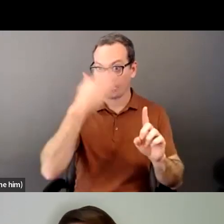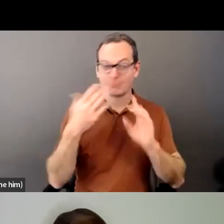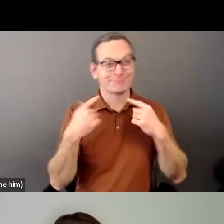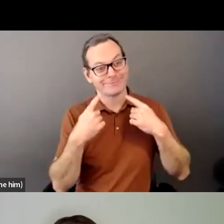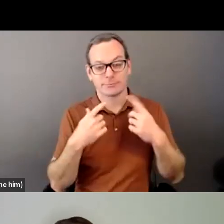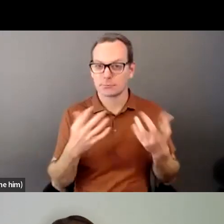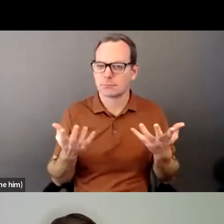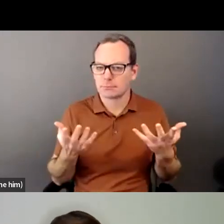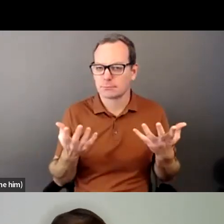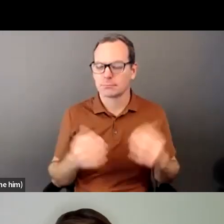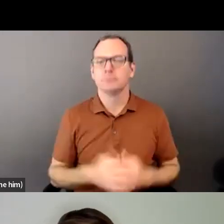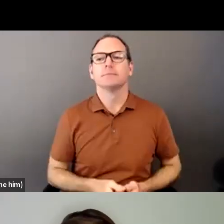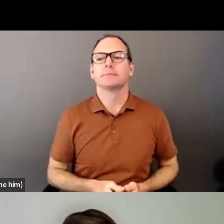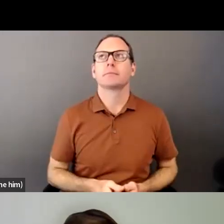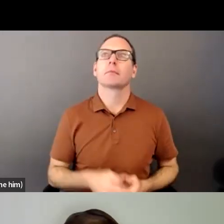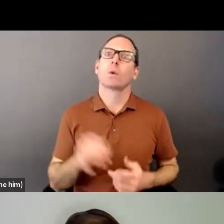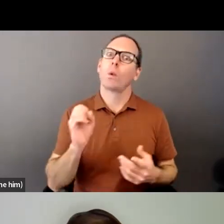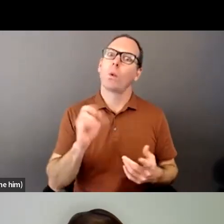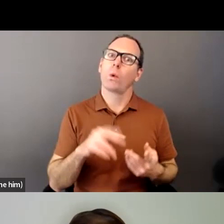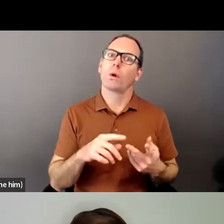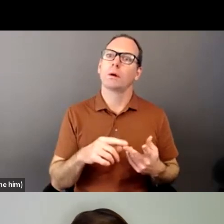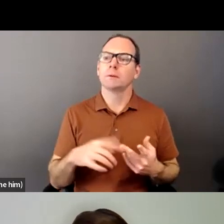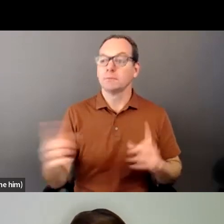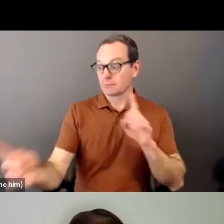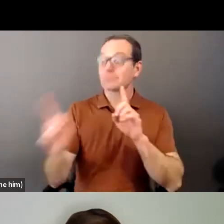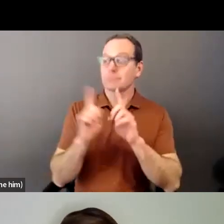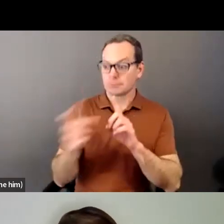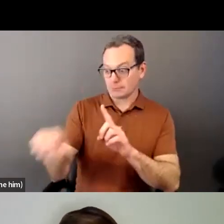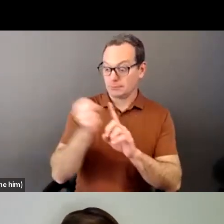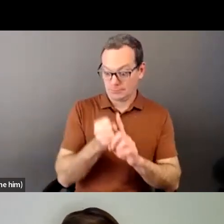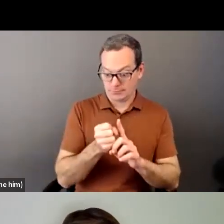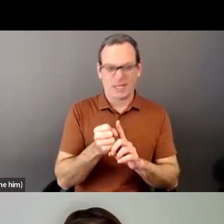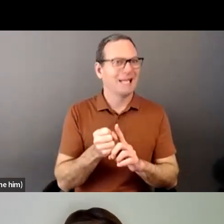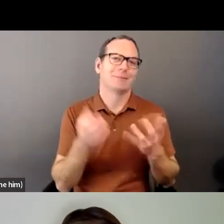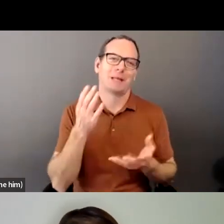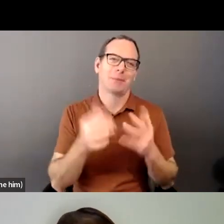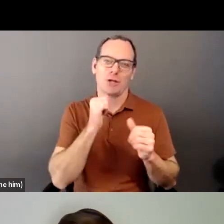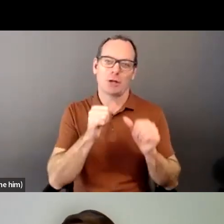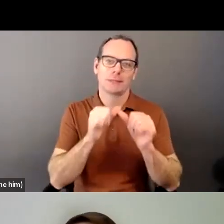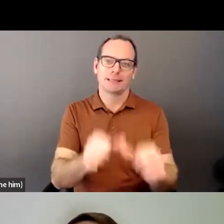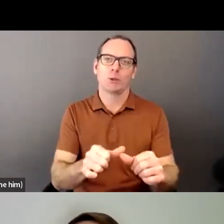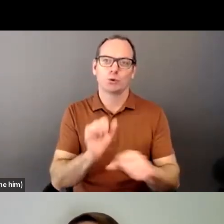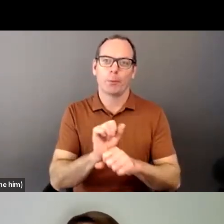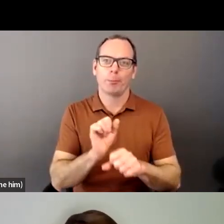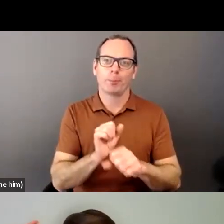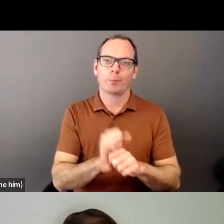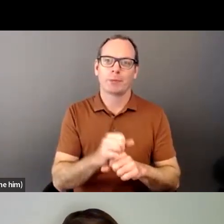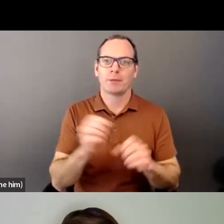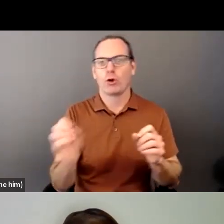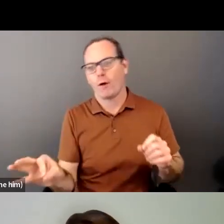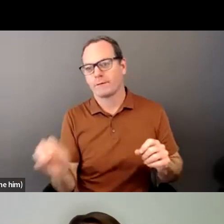individuals hired would be able to retain and sustain the job, and also at the same time keep their mental health going well, right? So all of